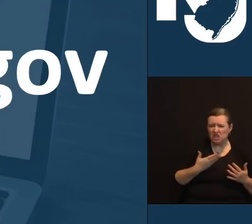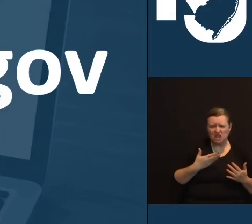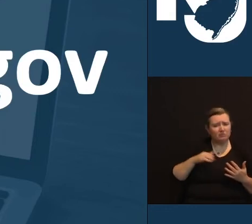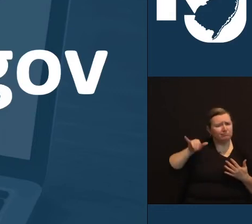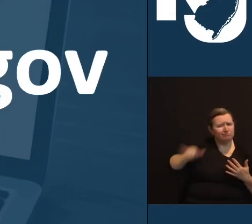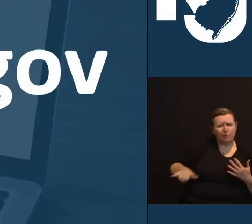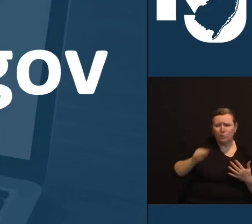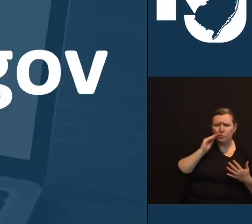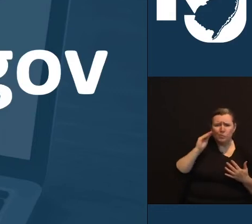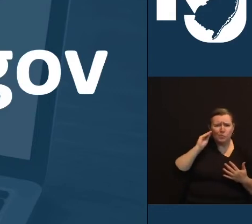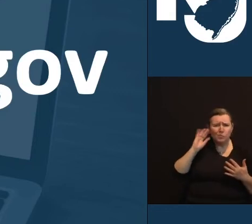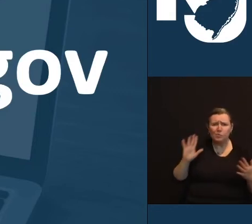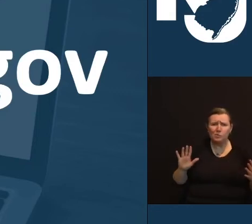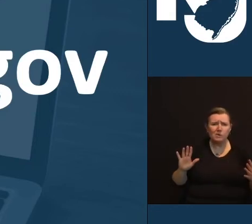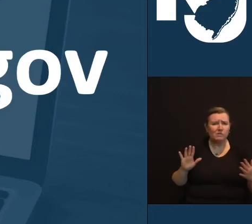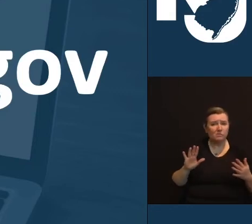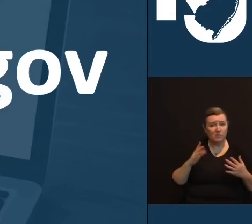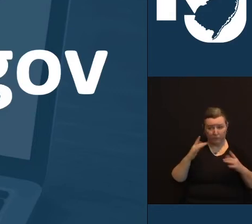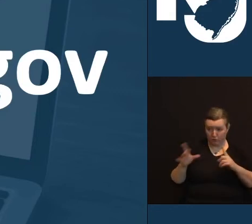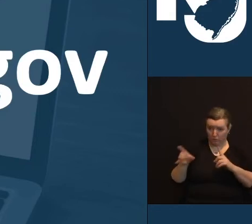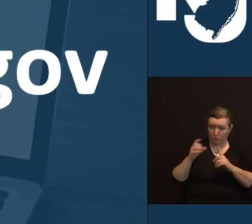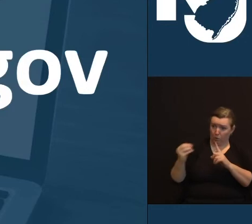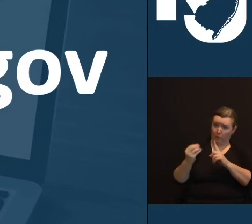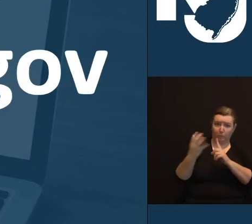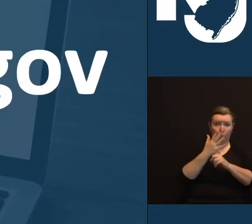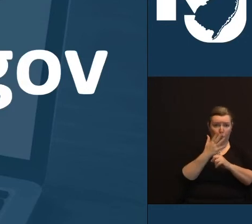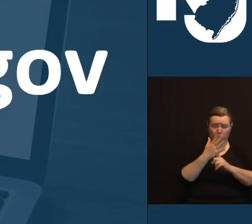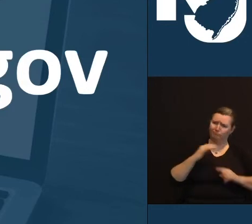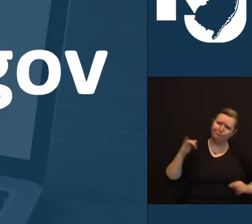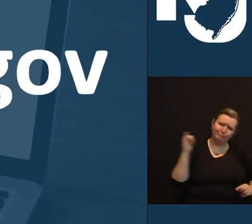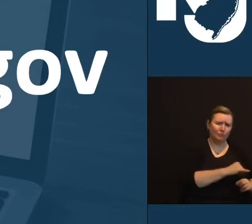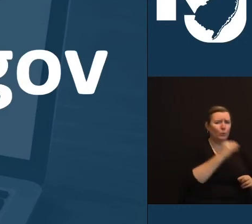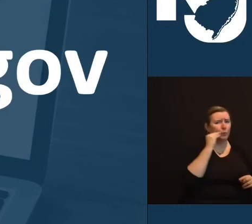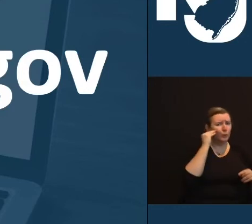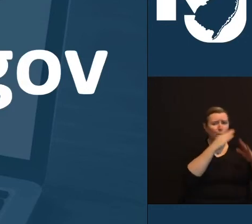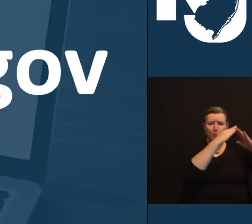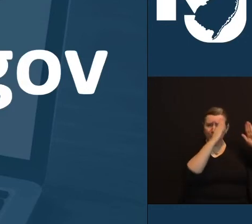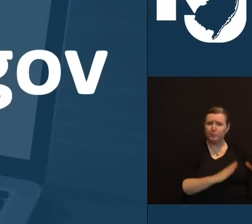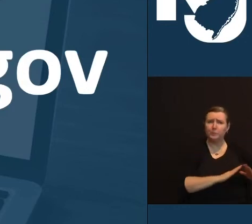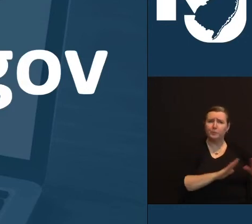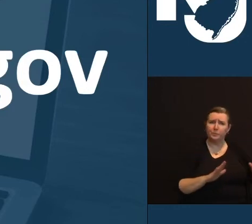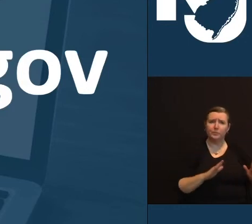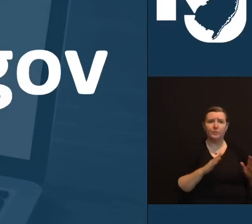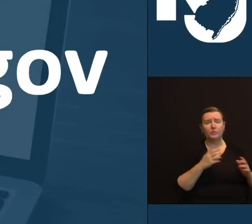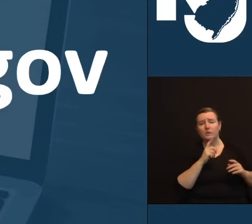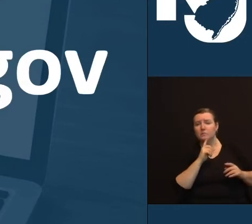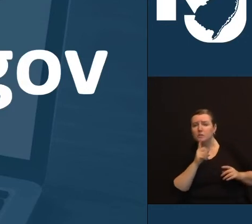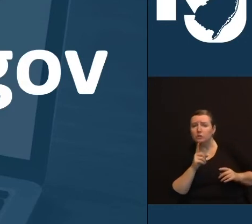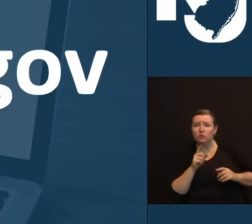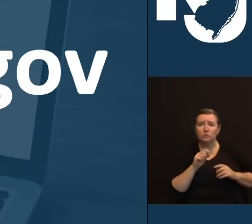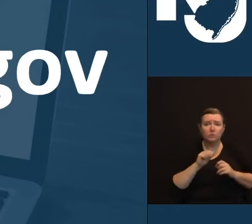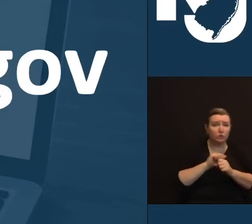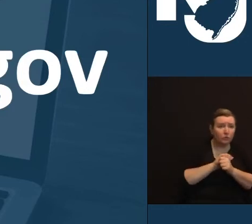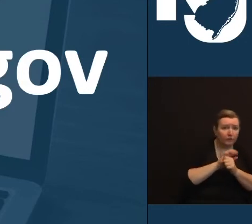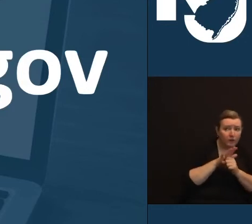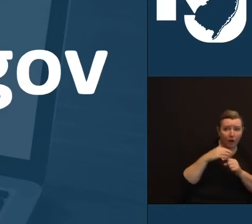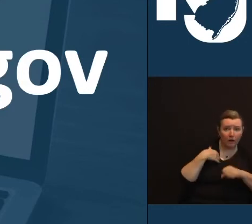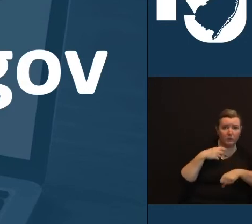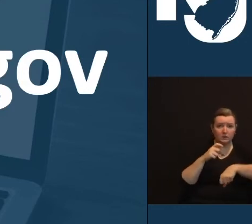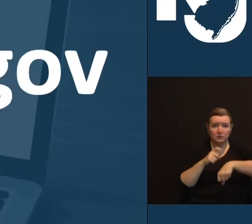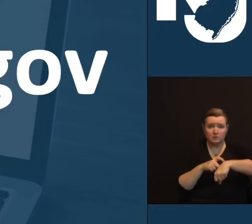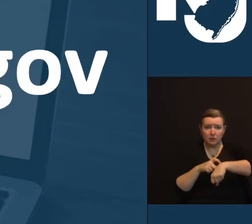off the field. Wait a few days, as Tina would want me to say, to make sure that the virus has had that time to incubate and go get